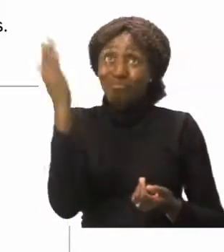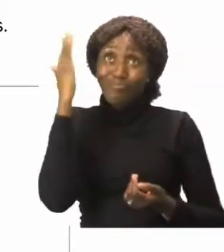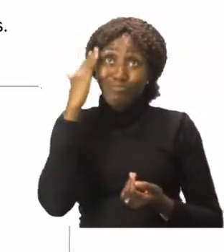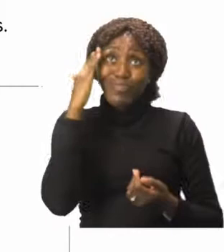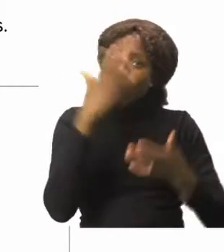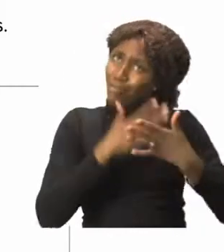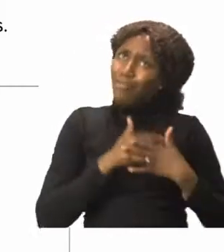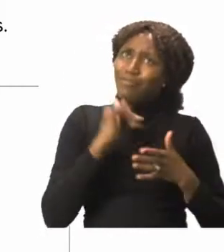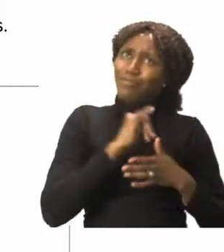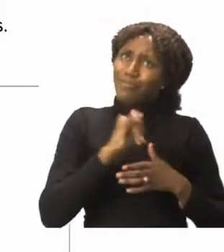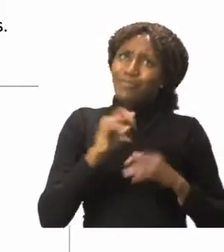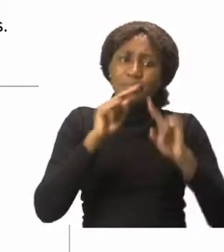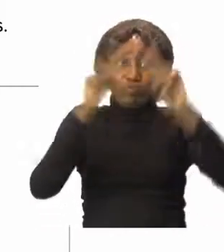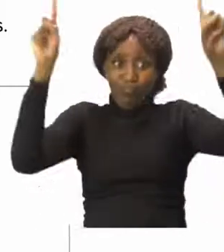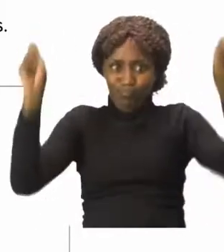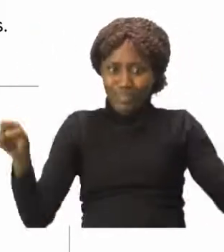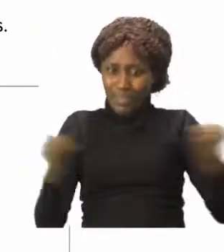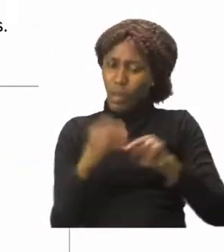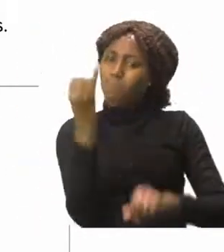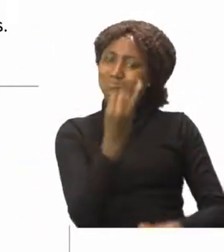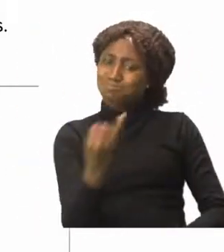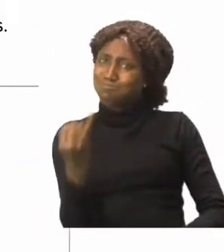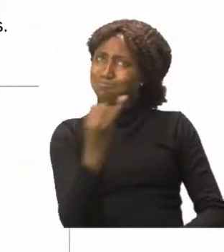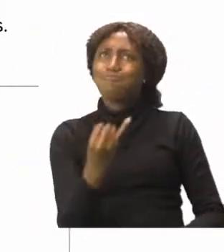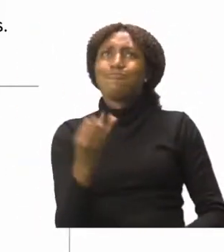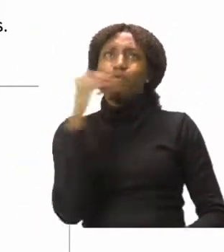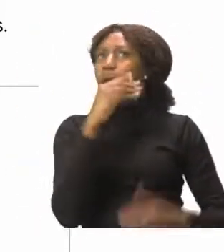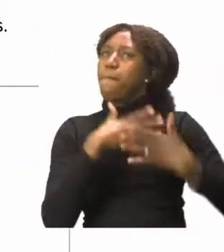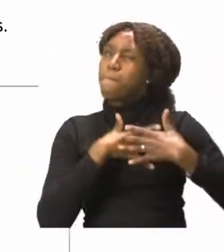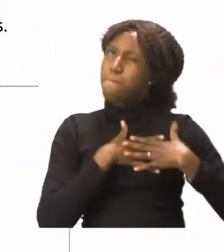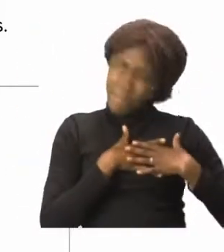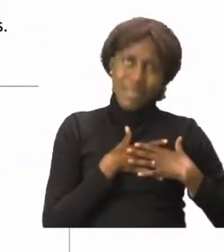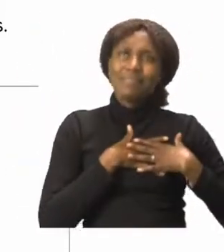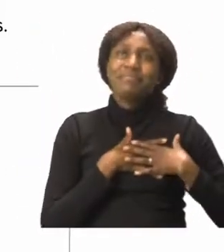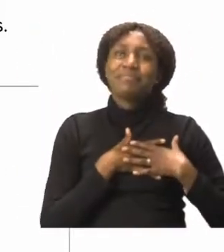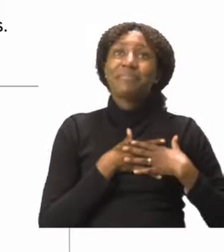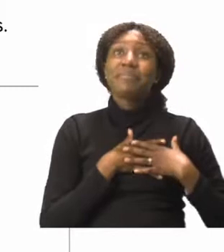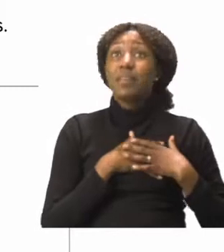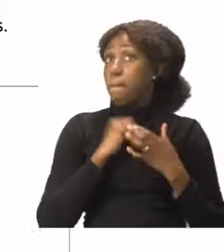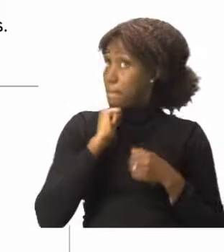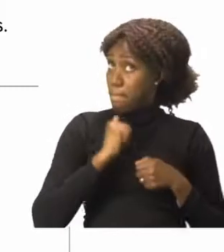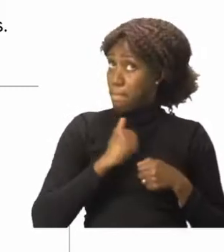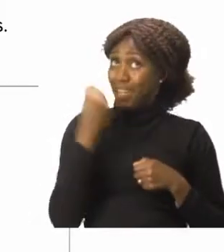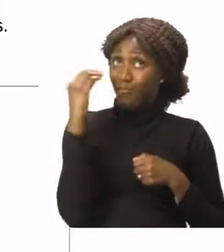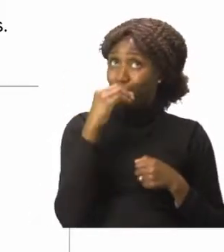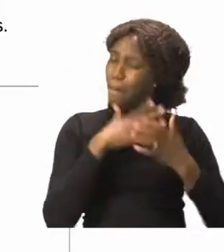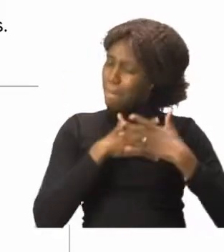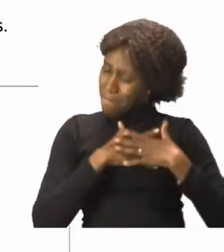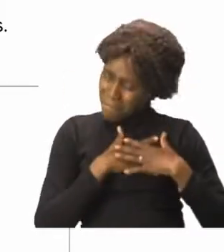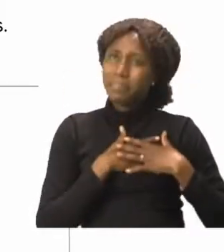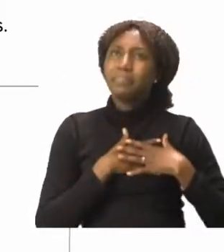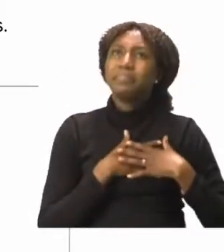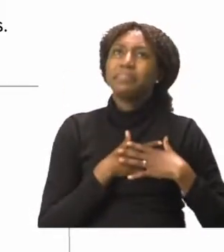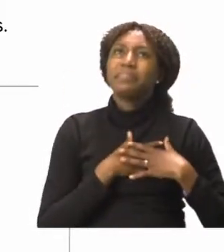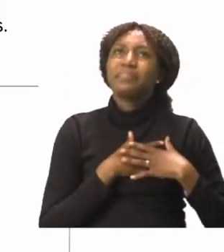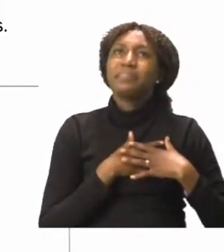whole space to draw your favorite food. My favorite food, boys and girls,